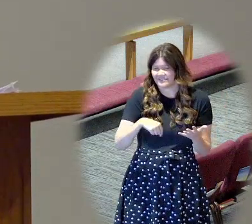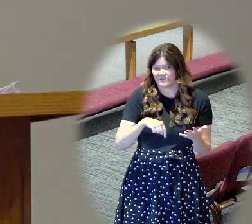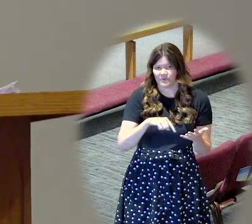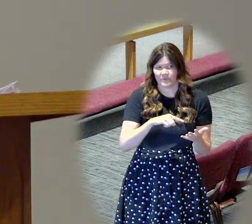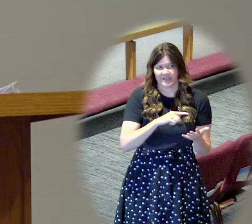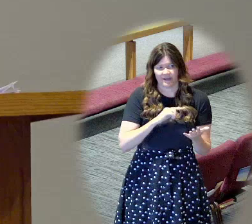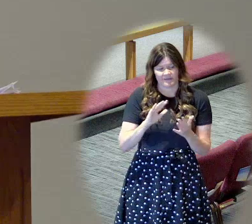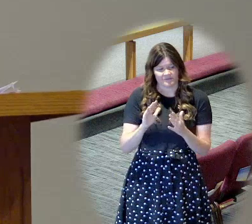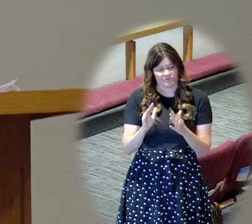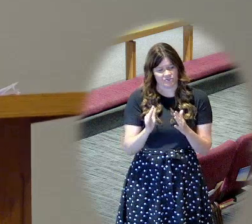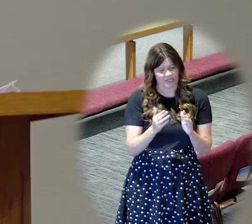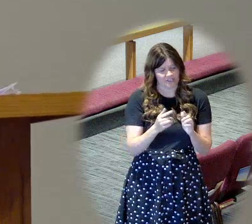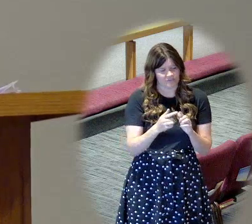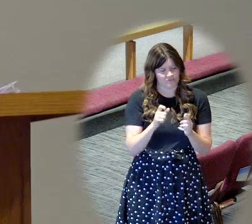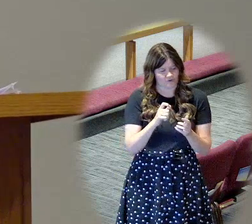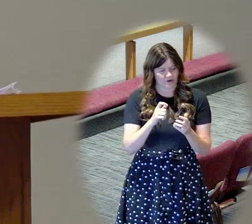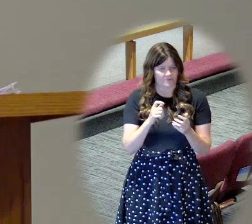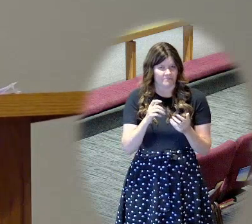bit.